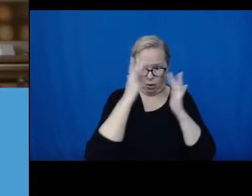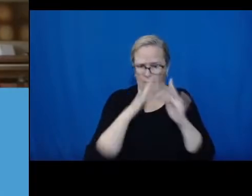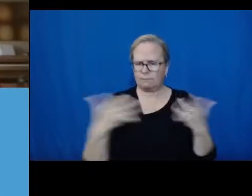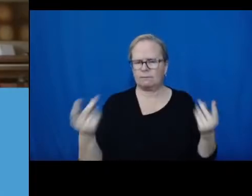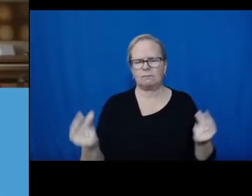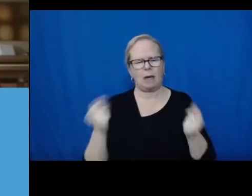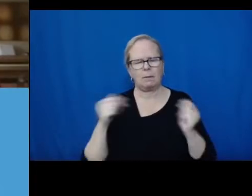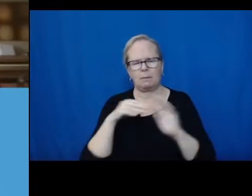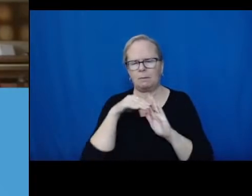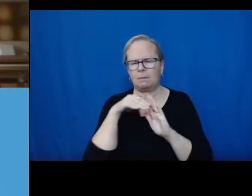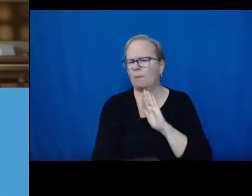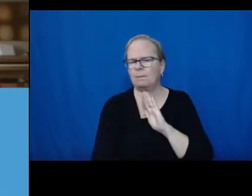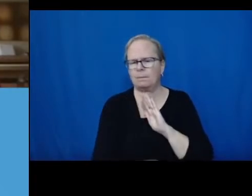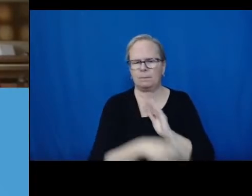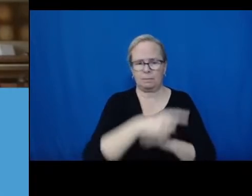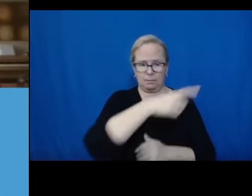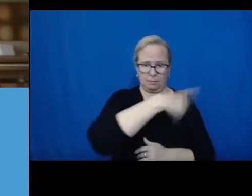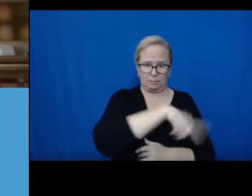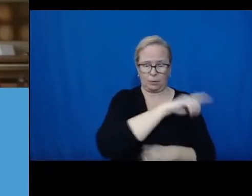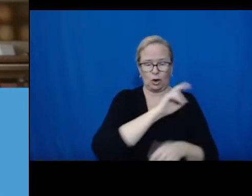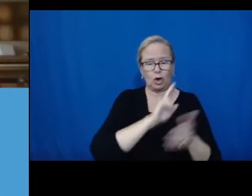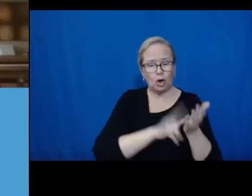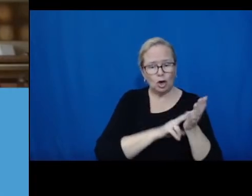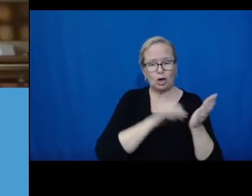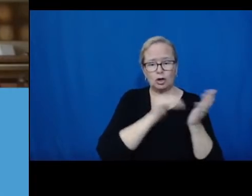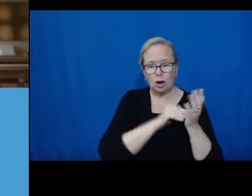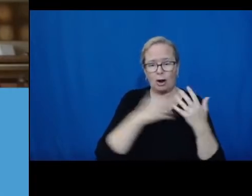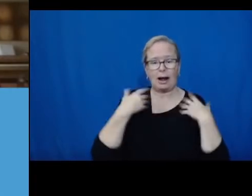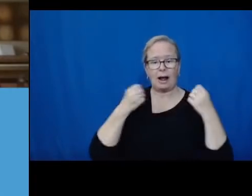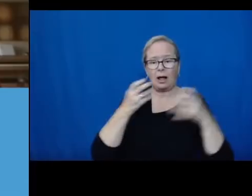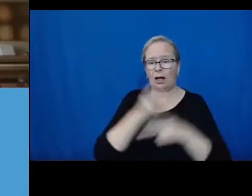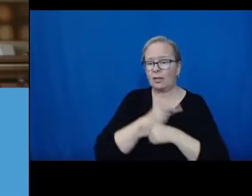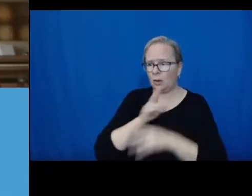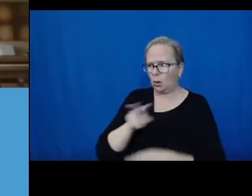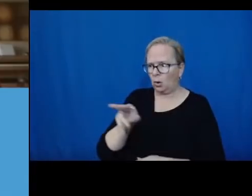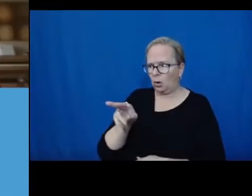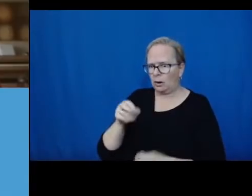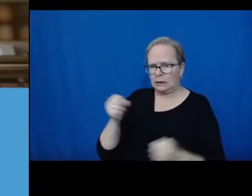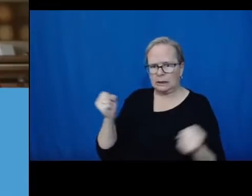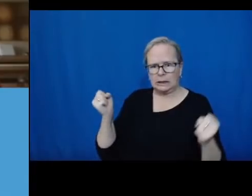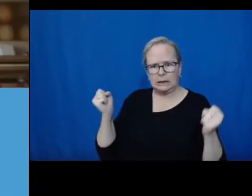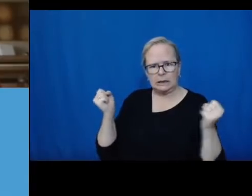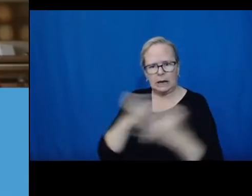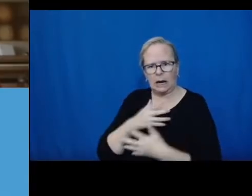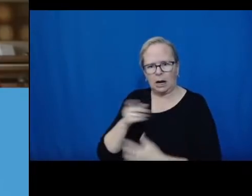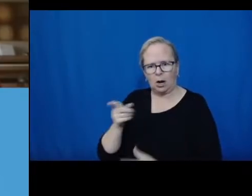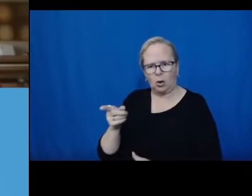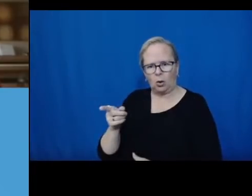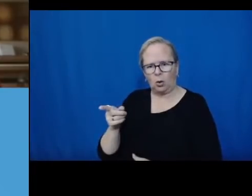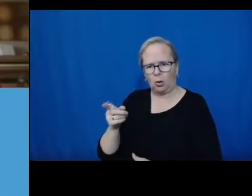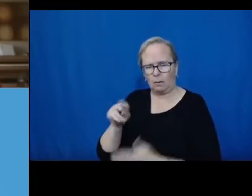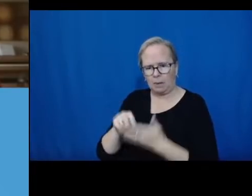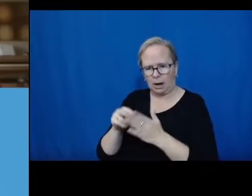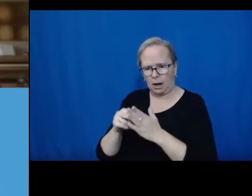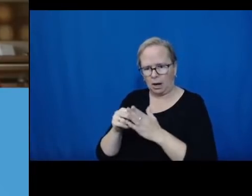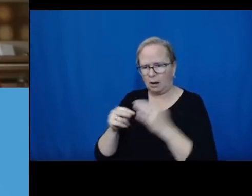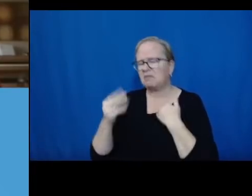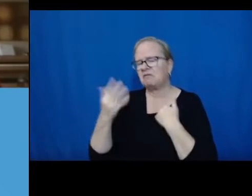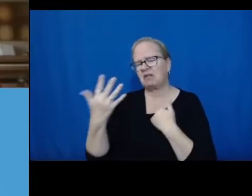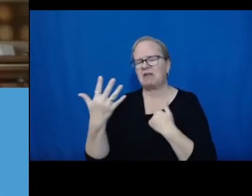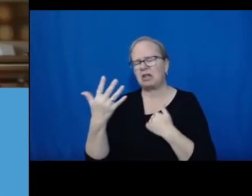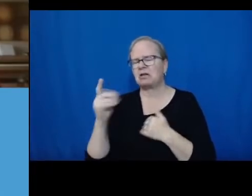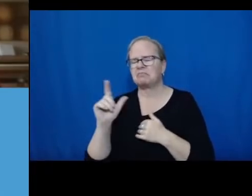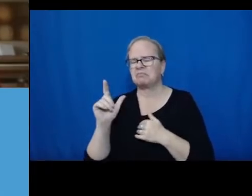when someone with COVID can go from 5 liters of oxygen to 20 in an hour and you're 5 hours away from a larger center.